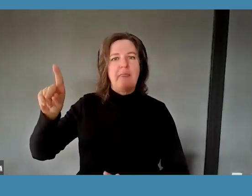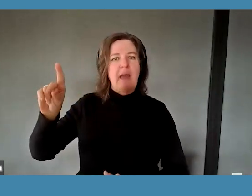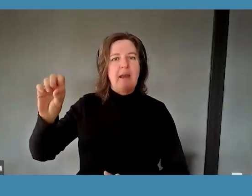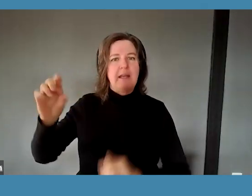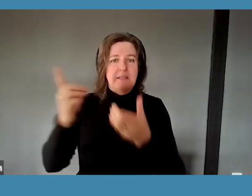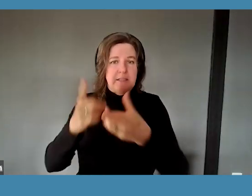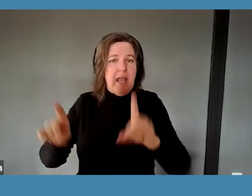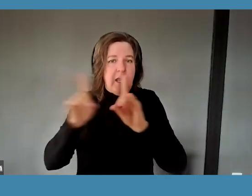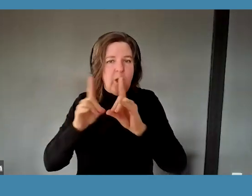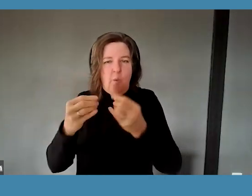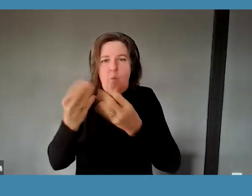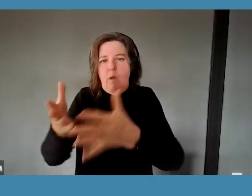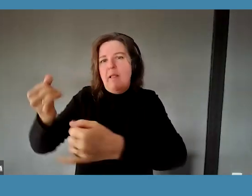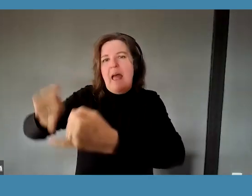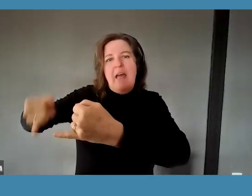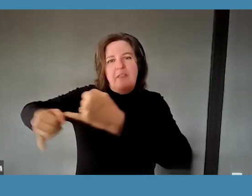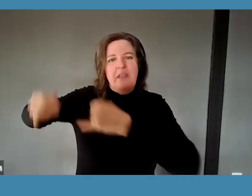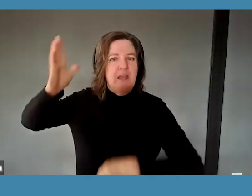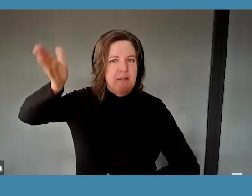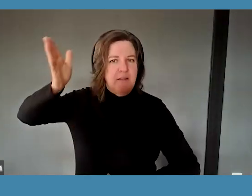presentation.